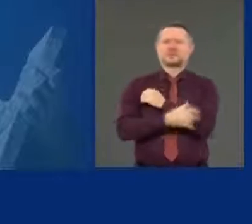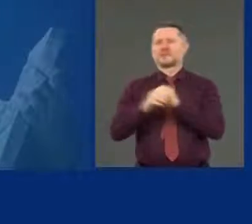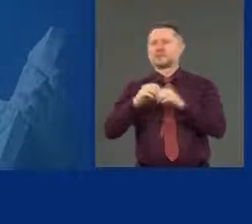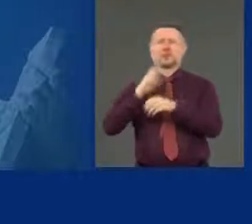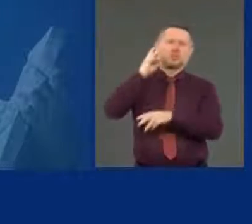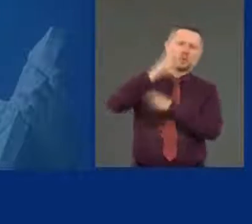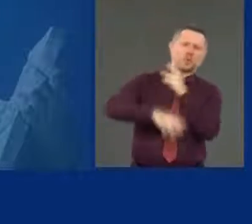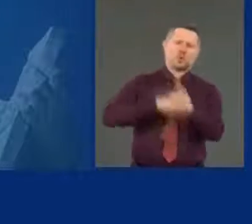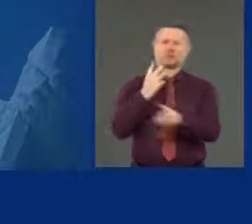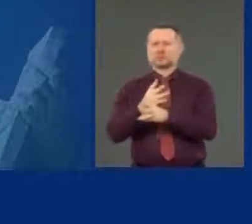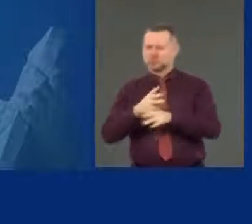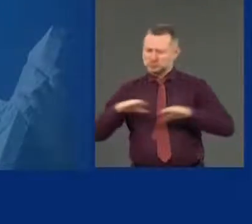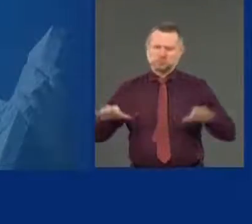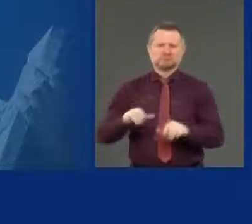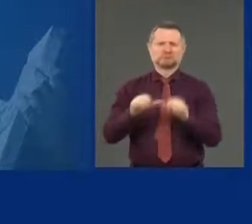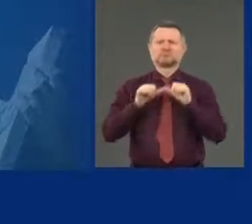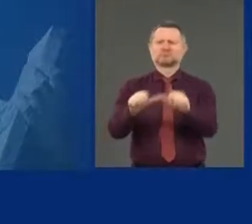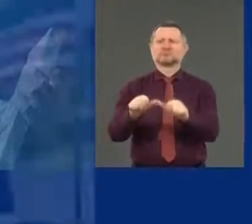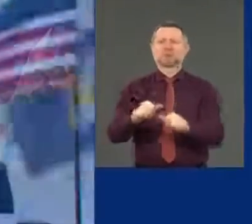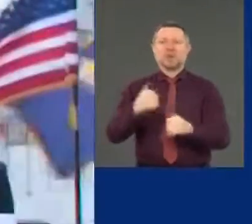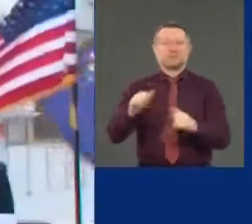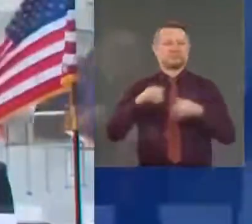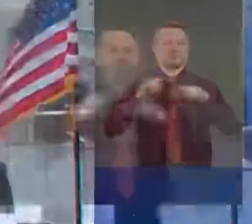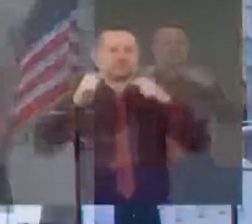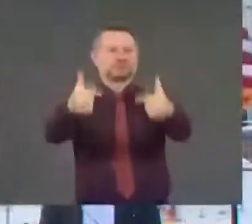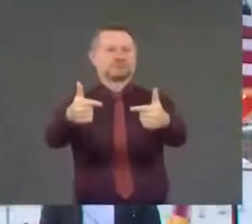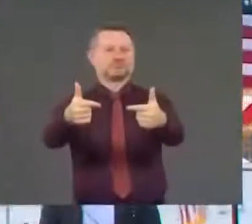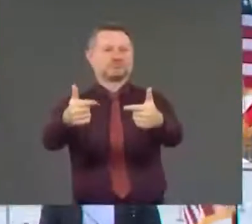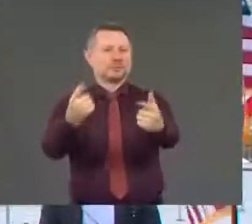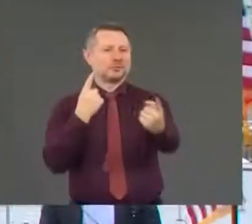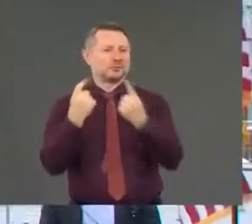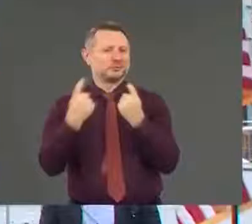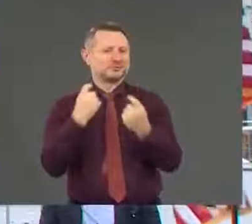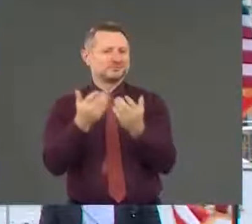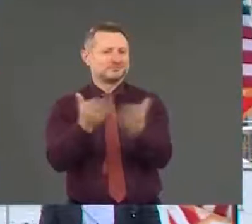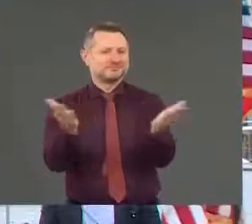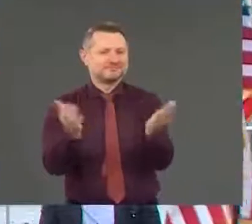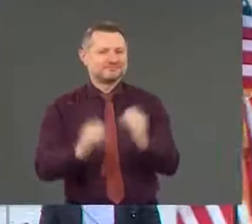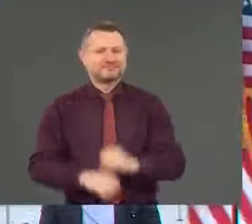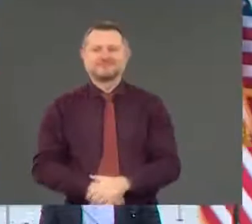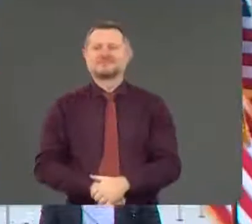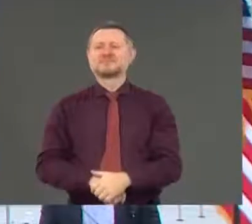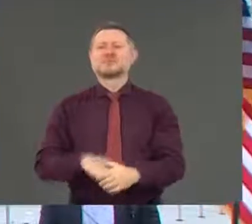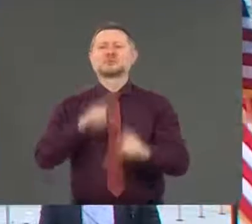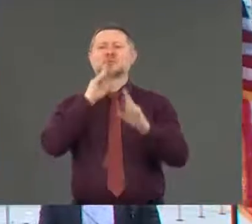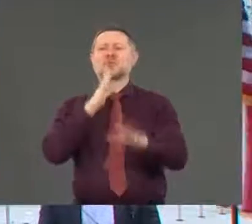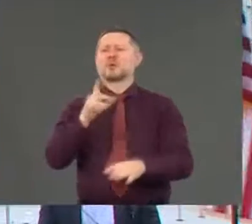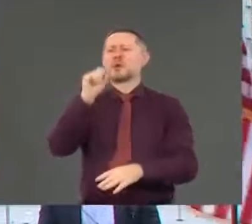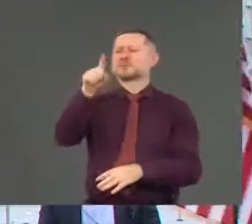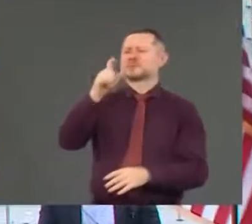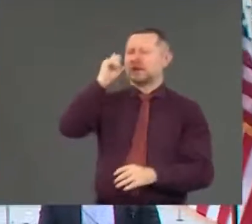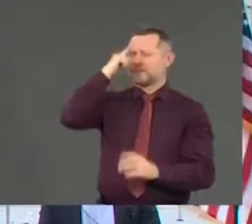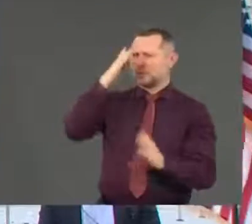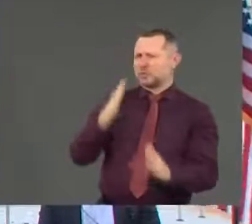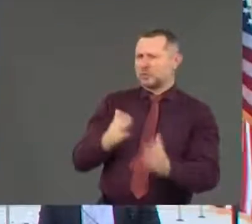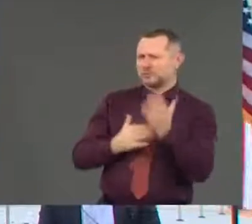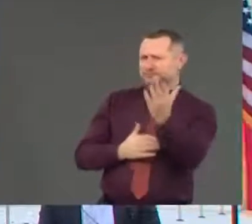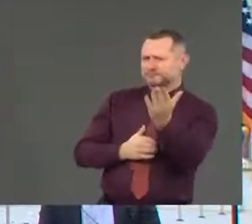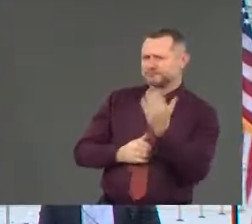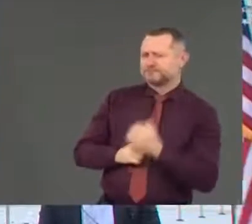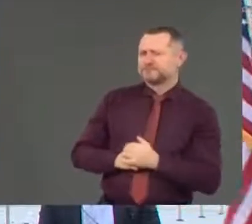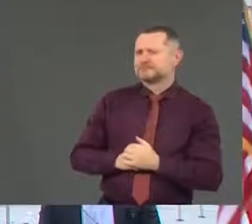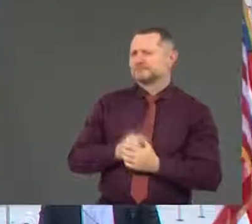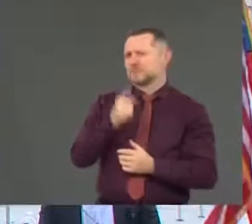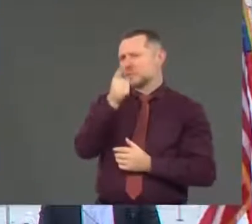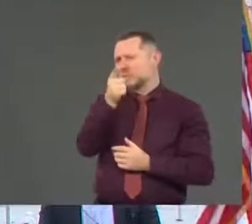forward. Questions? Yes, Governor, when you had